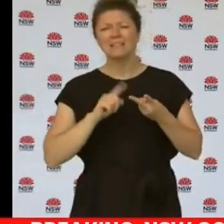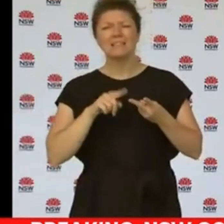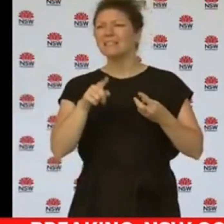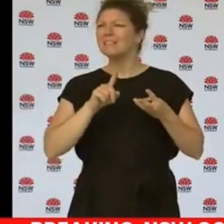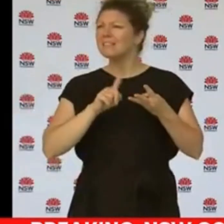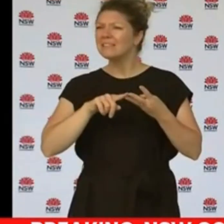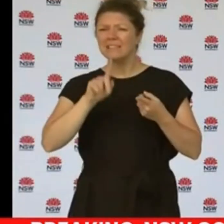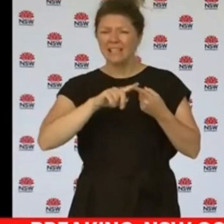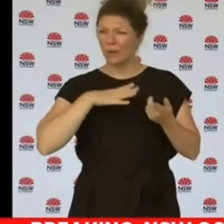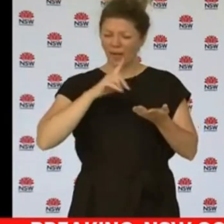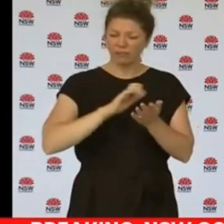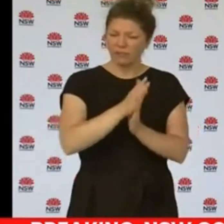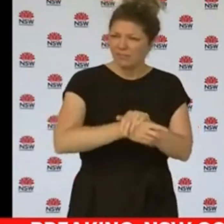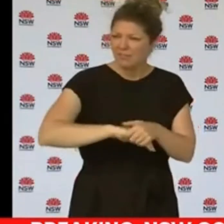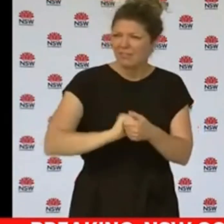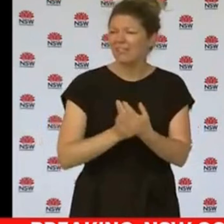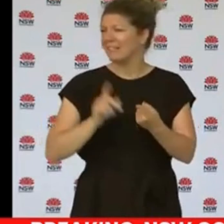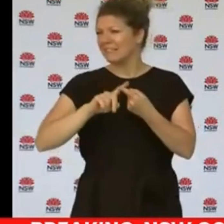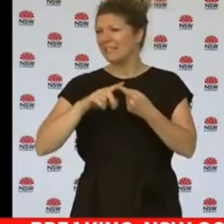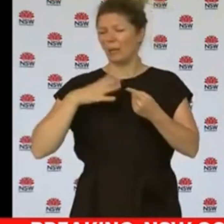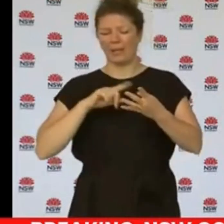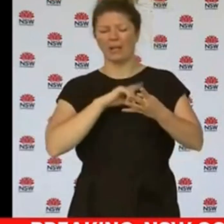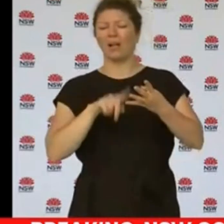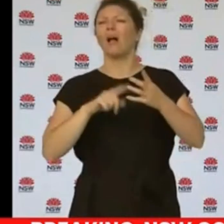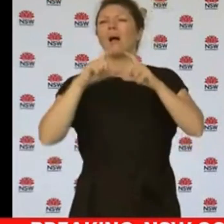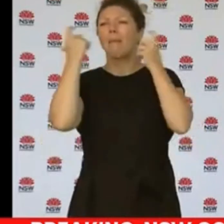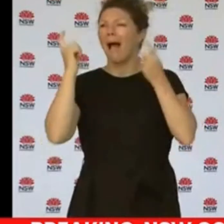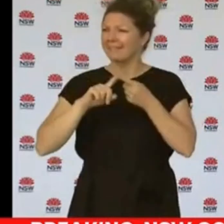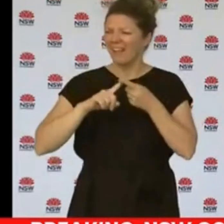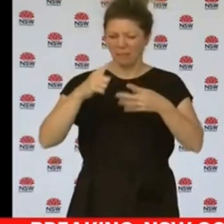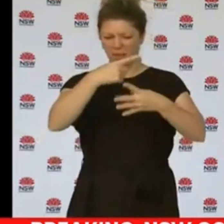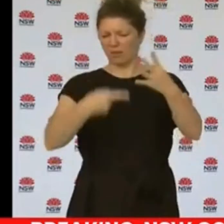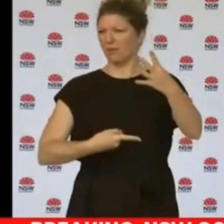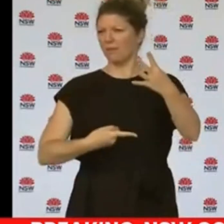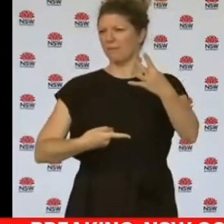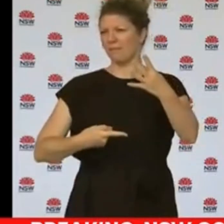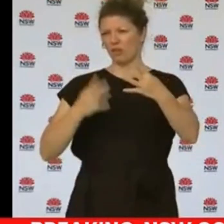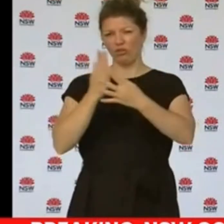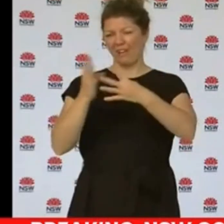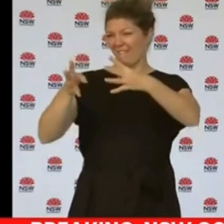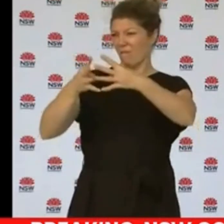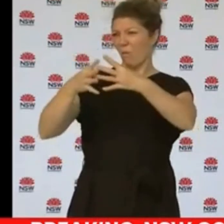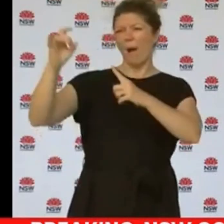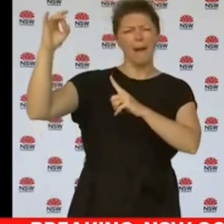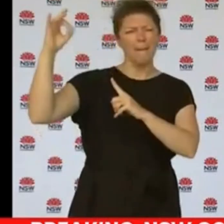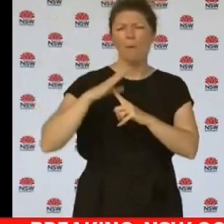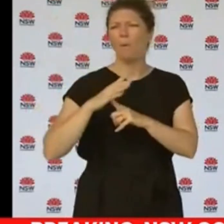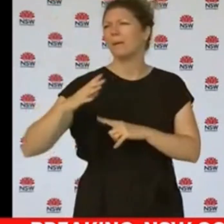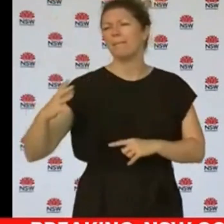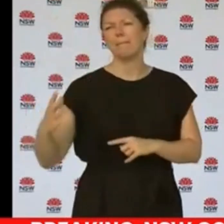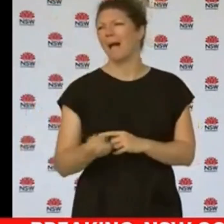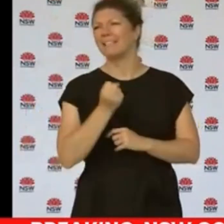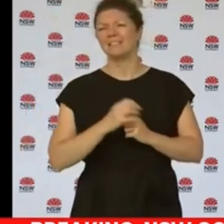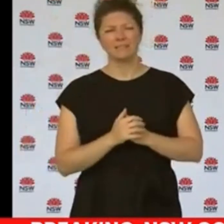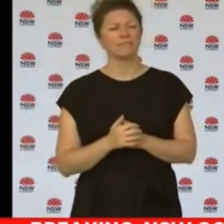maintain that social distance. You still need to maintain the hand hygiene. You still need to get tested with the mildest of symptoms. So the masks are a fourth line of defence, as we've